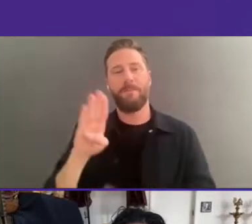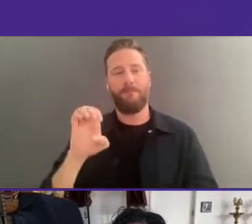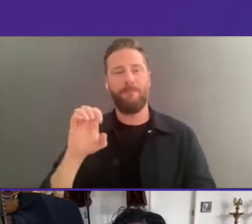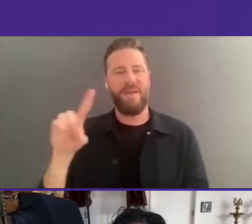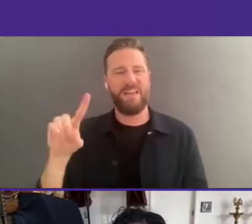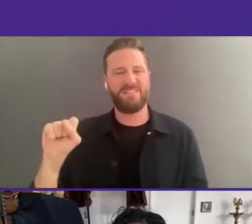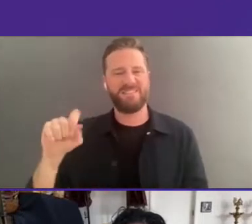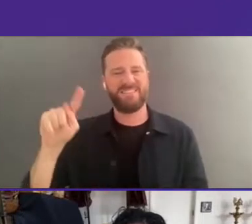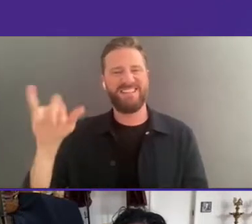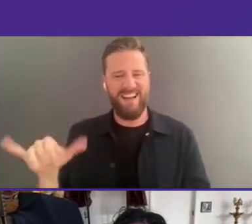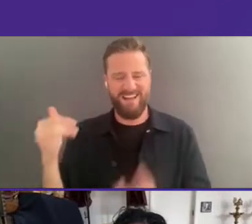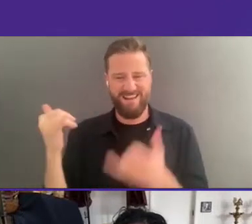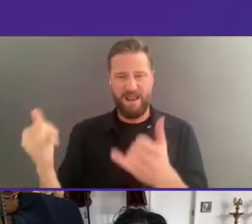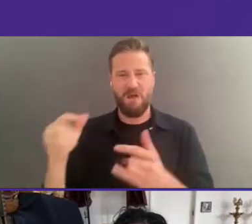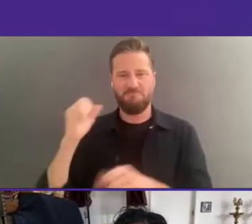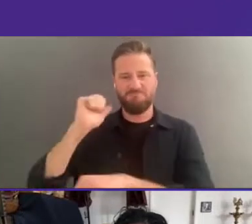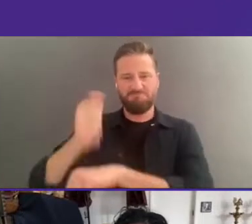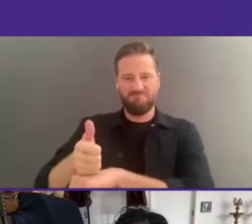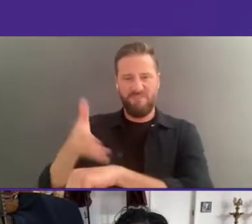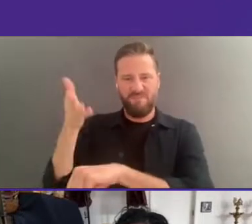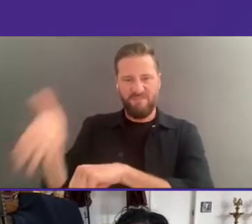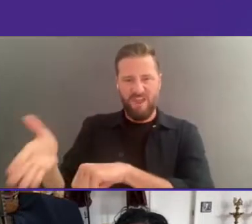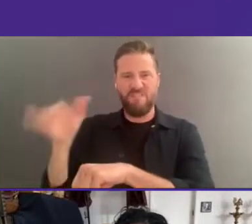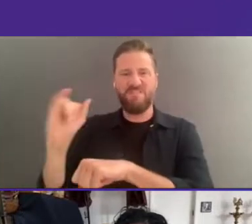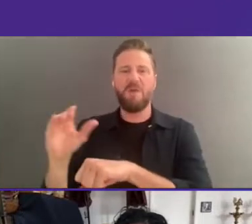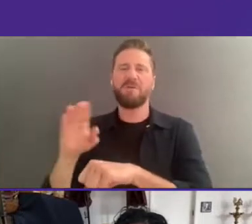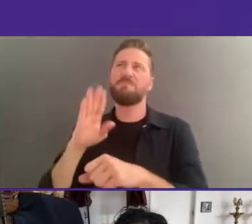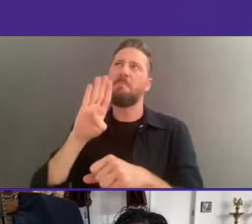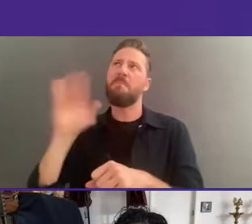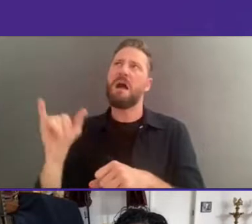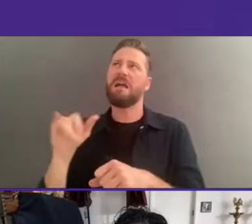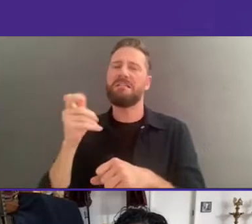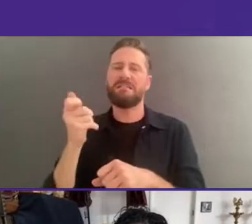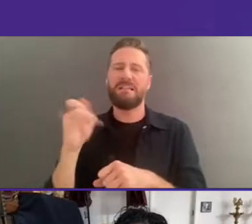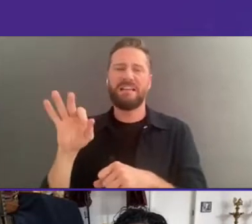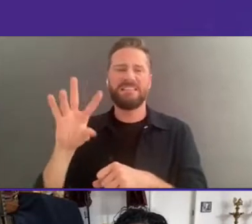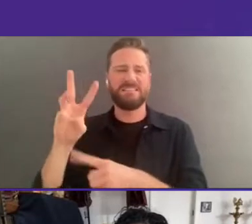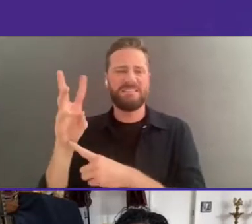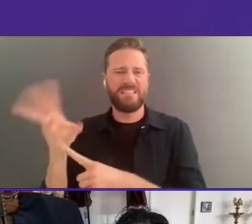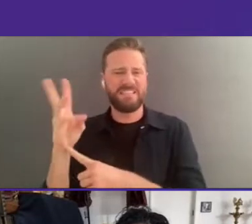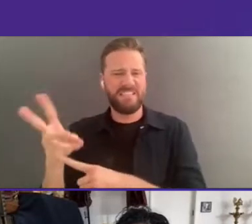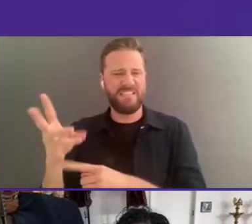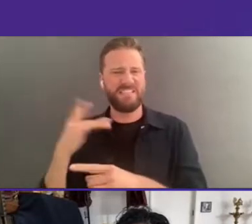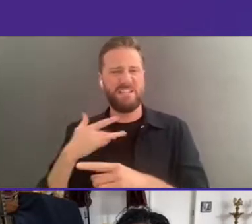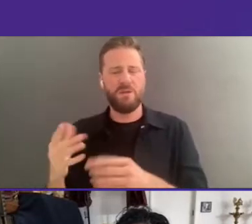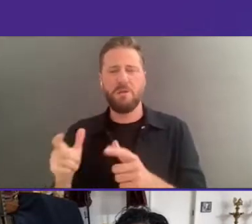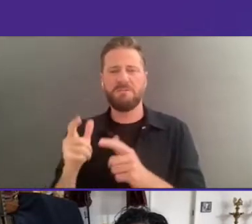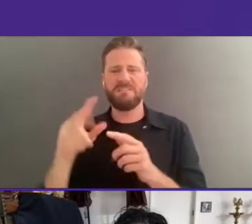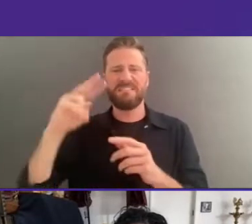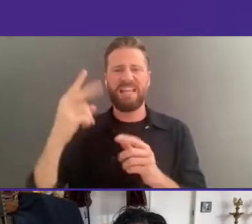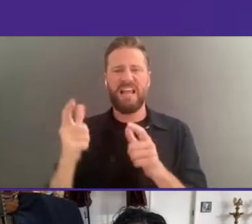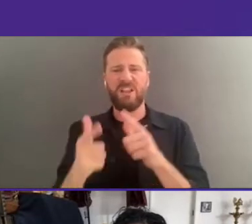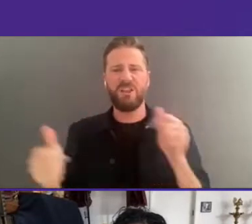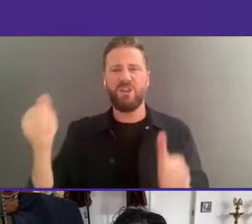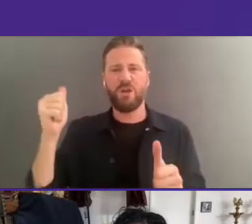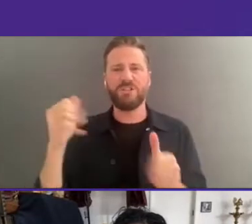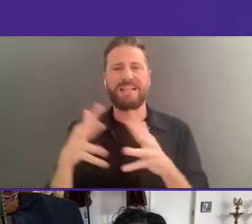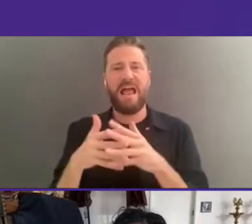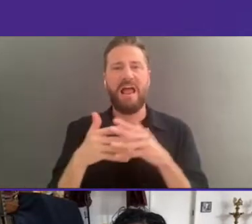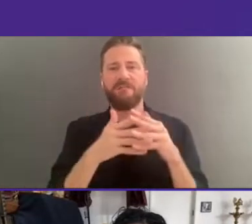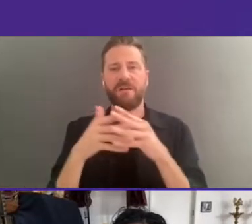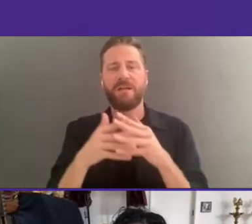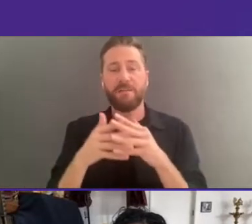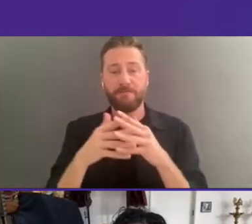now exists, which was by the 1960s, the second largest African-American community in the United